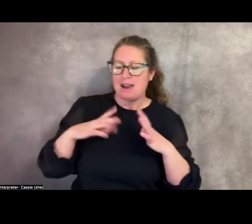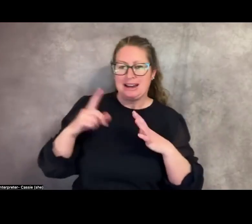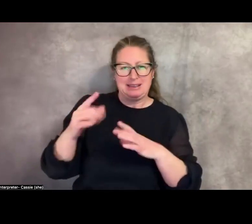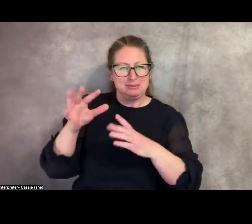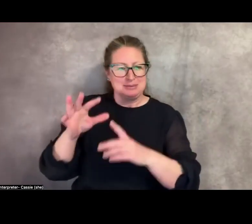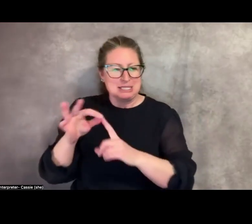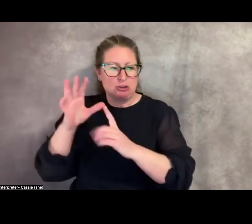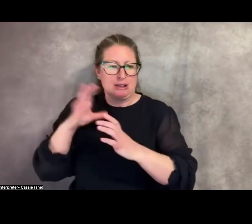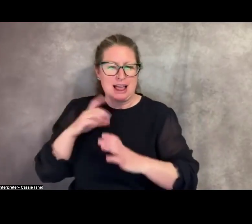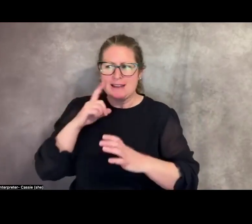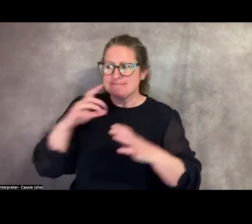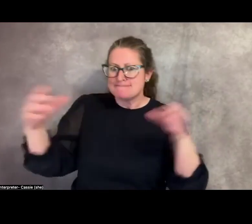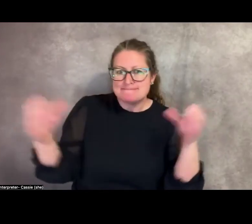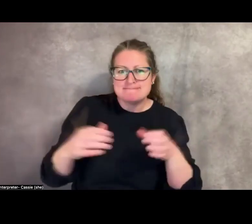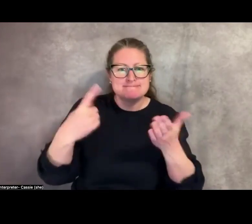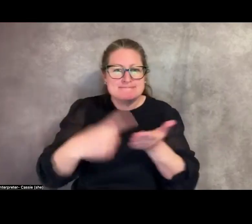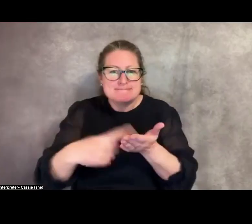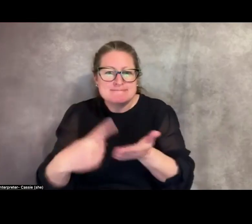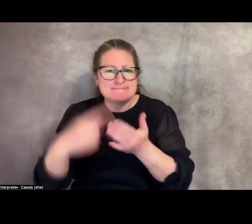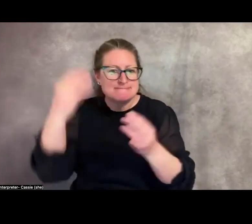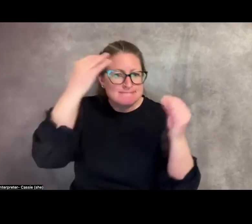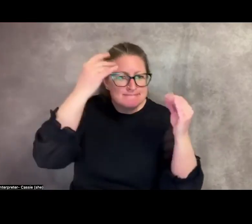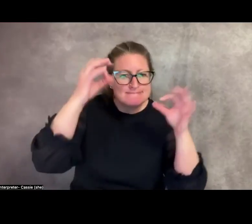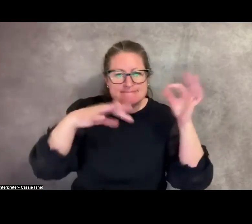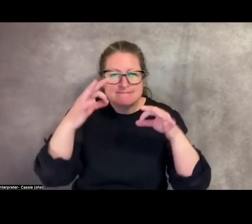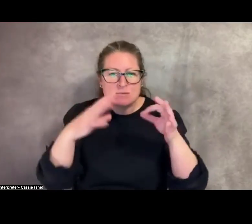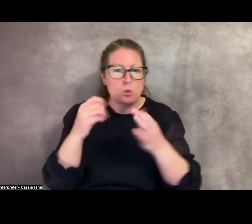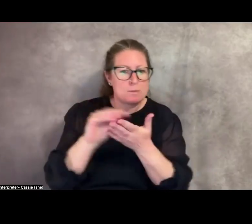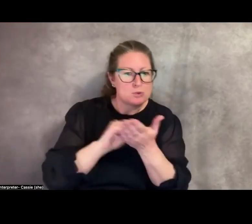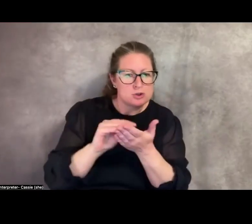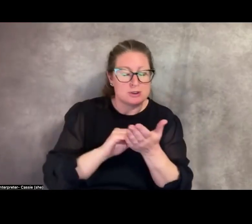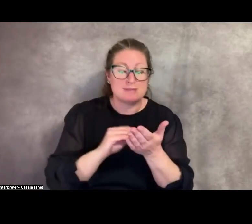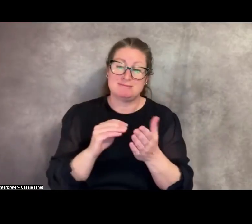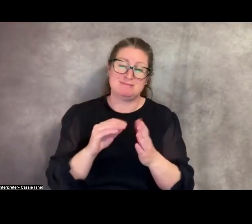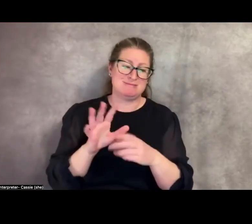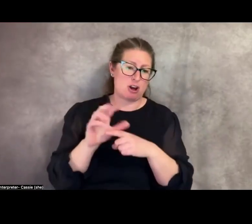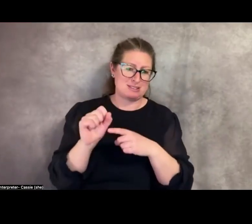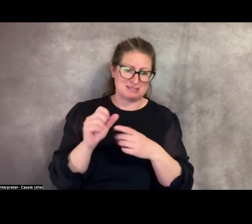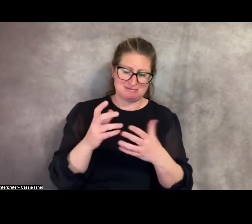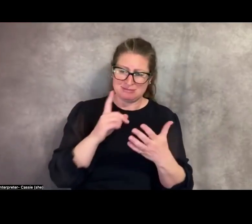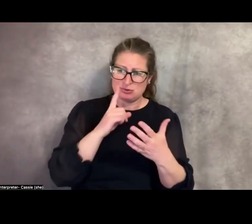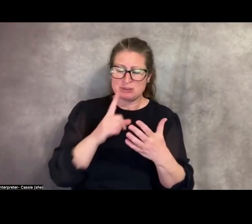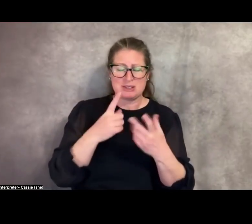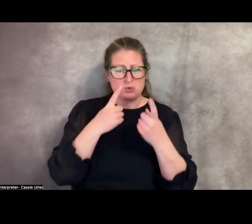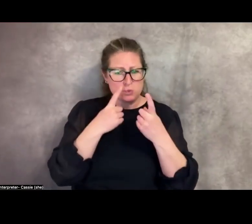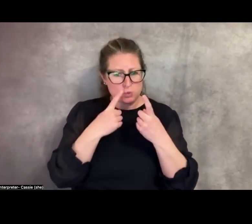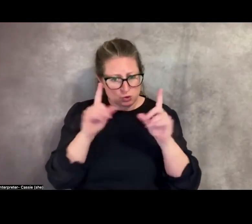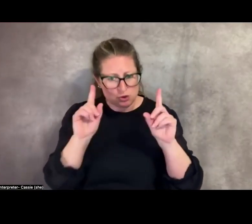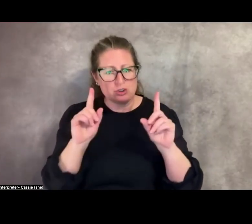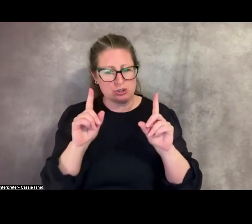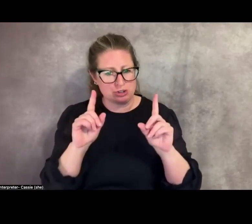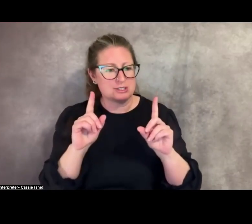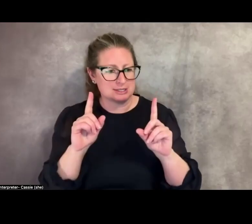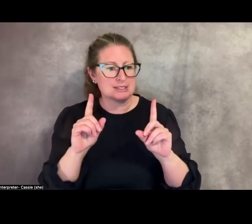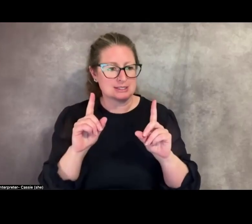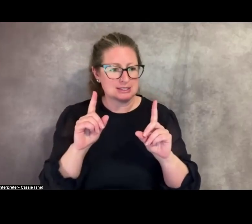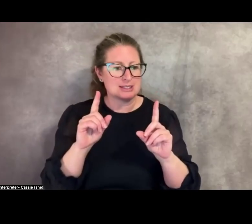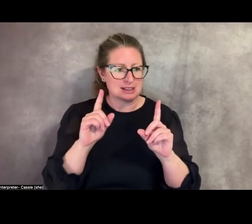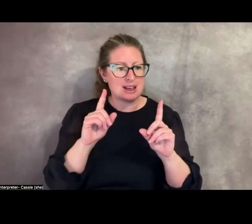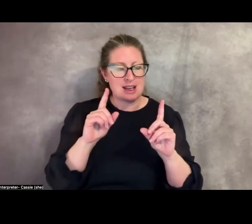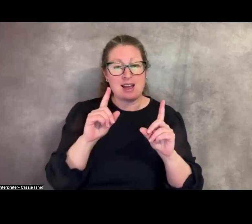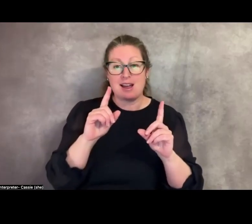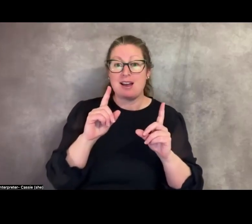together, strategize, and see what we can put in there. Awesome. It works so well. Not only does it work well, I have my